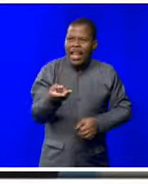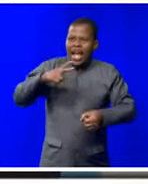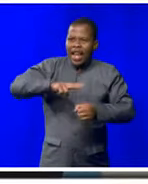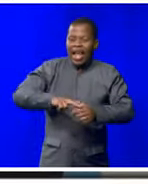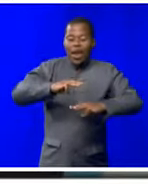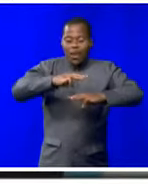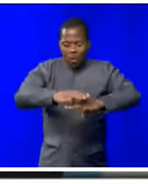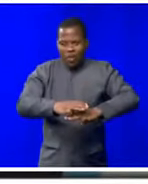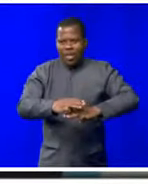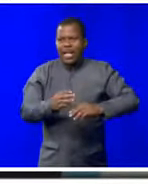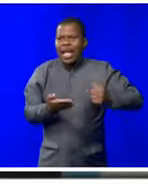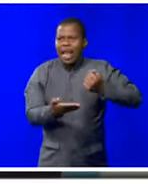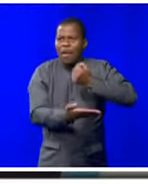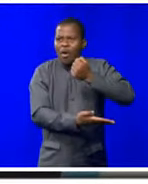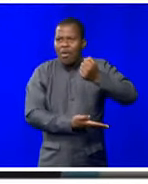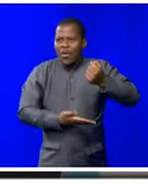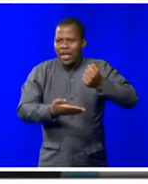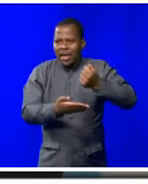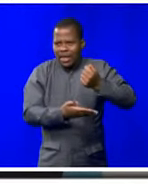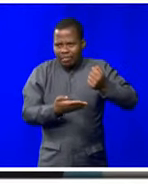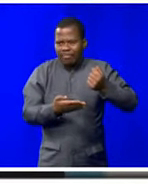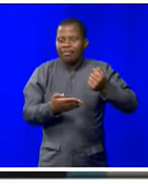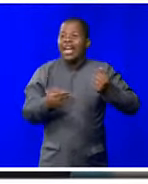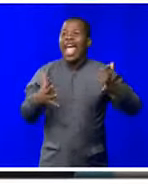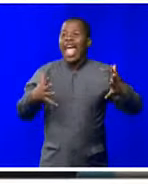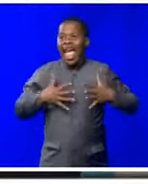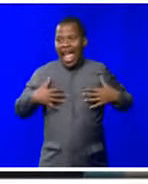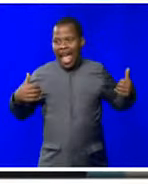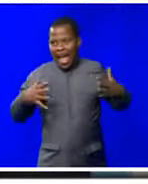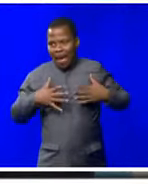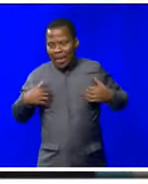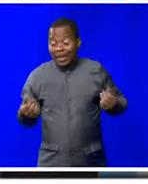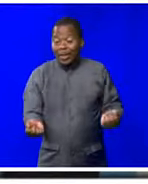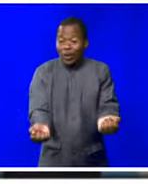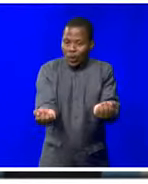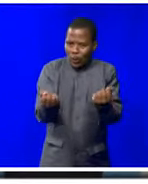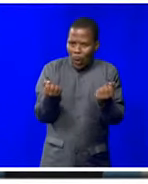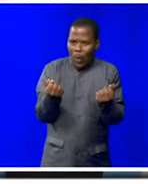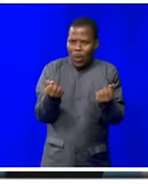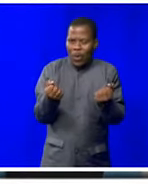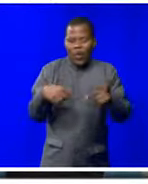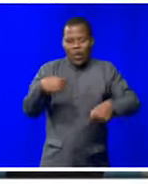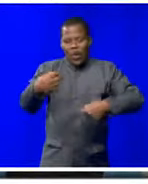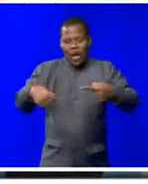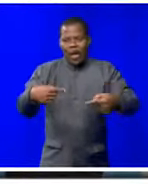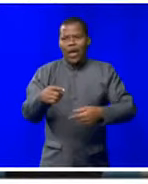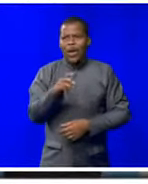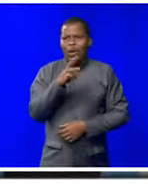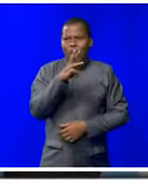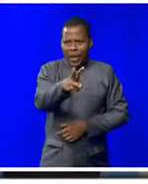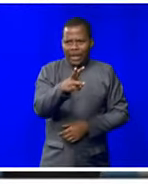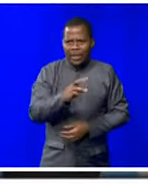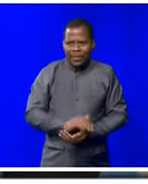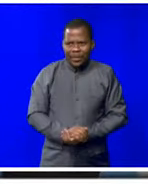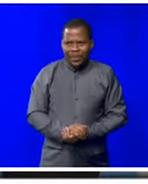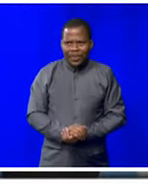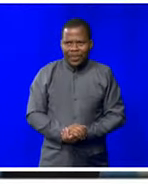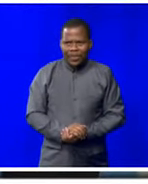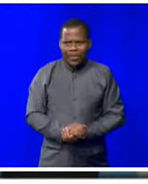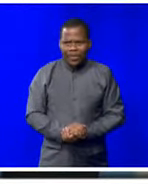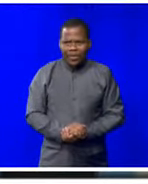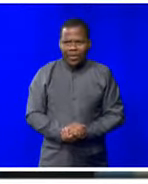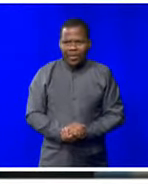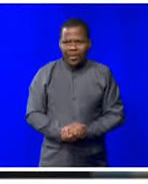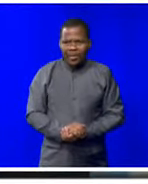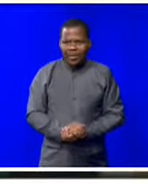the communities in which we work stronger and hopefully happier than when we